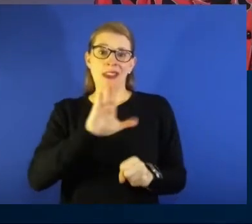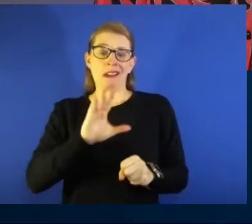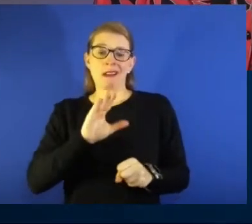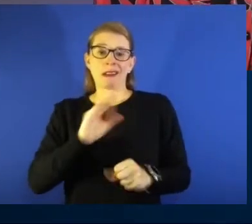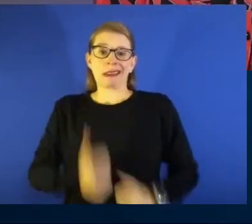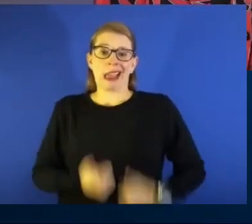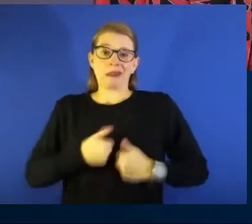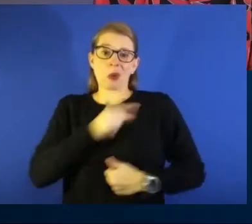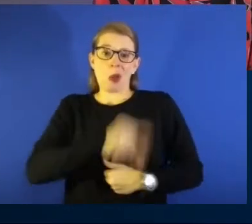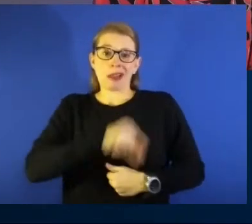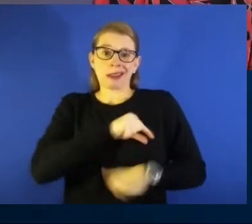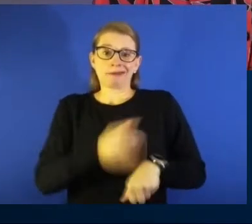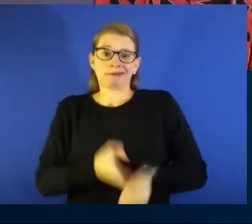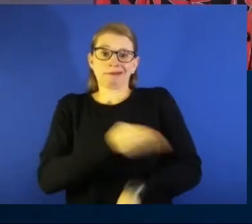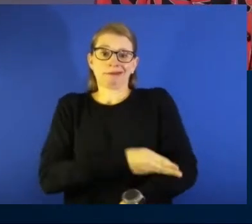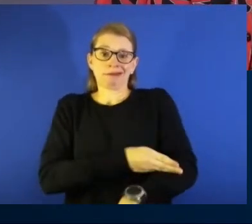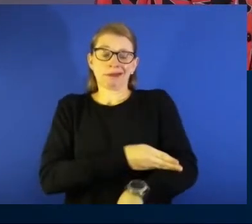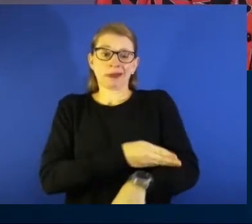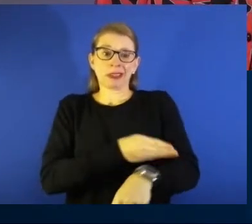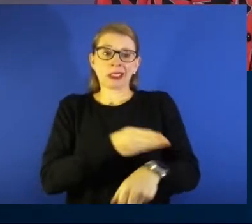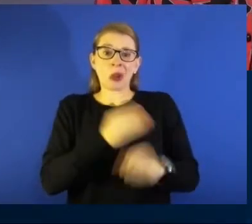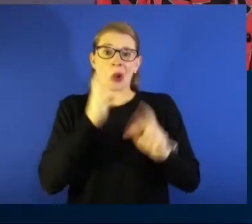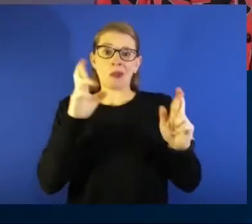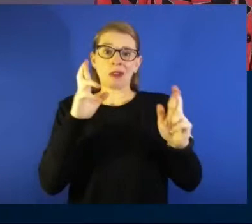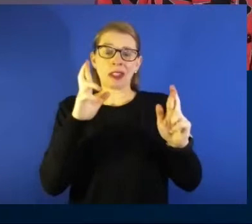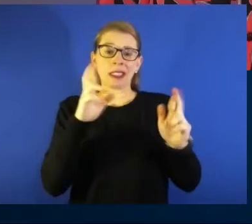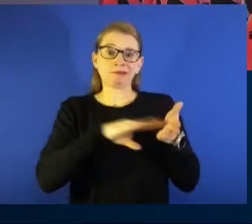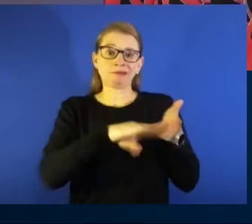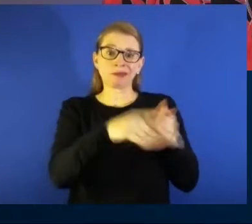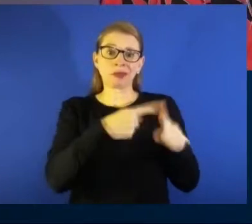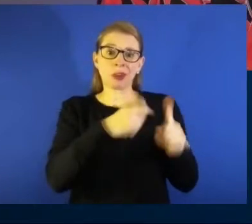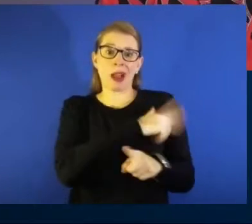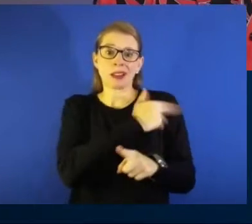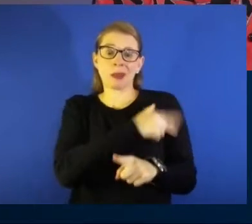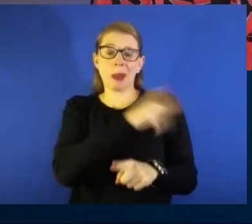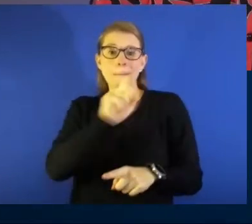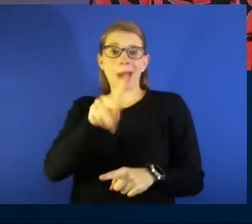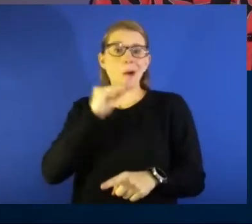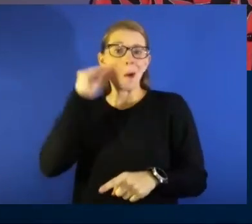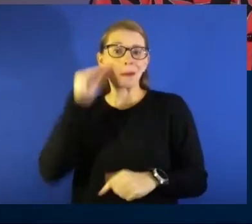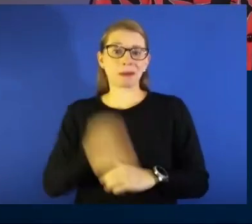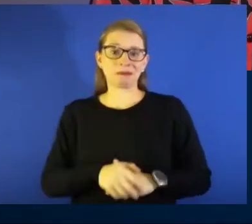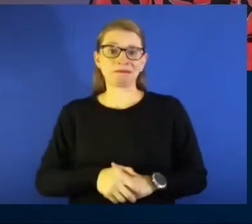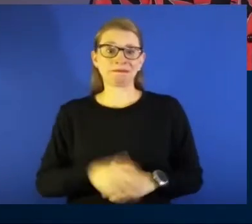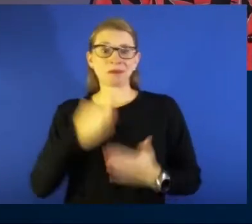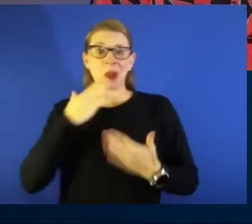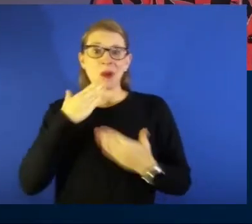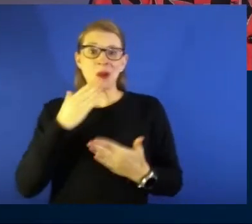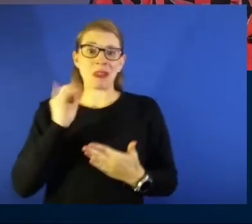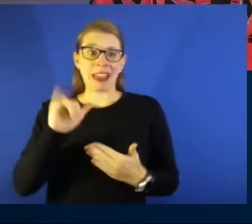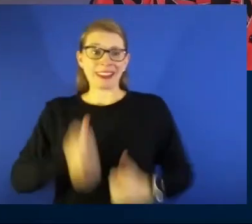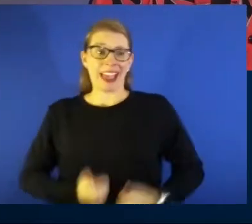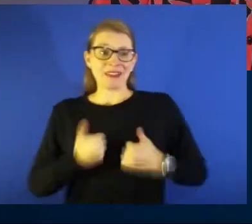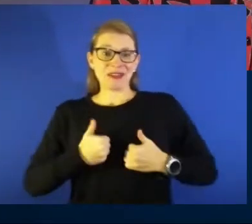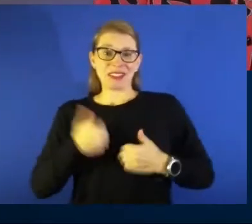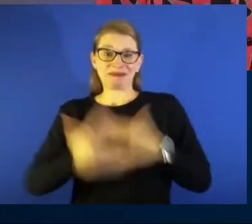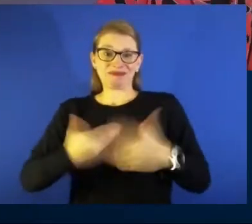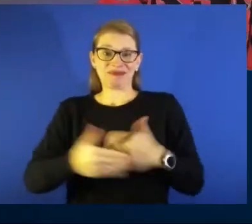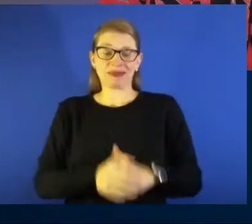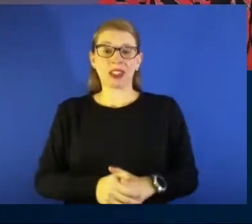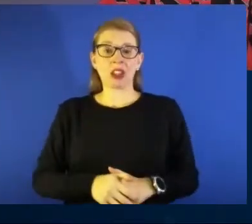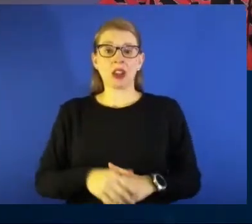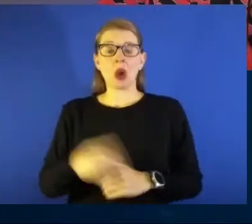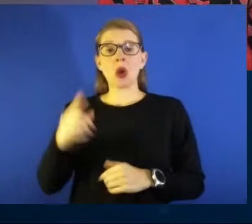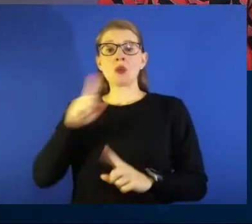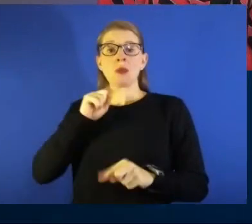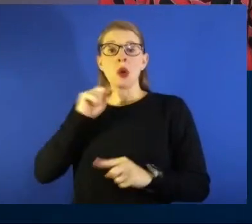ultimately get them out of the hospital and back home. Yep, gratitude. It's the way of life. I appreciate it. Okay, so let's get to some reporter questions. Hey,